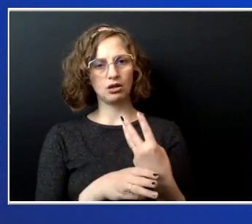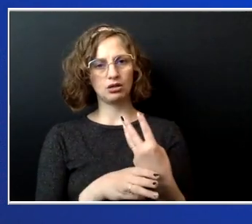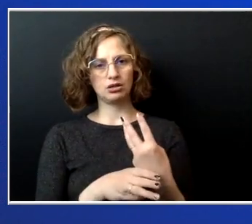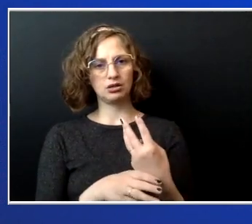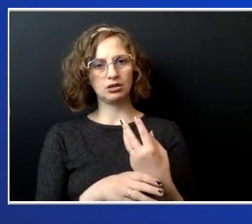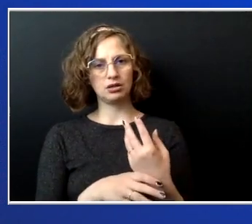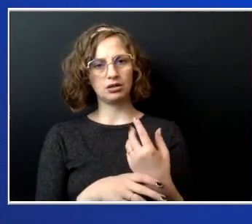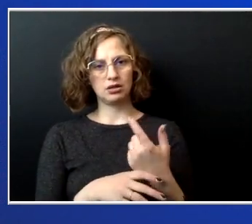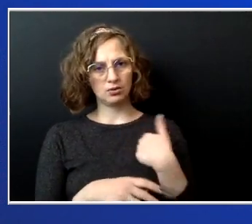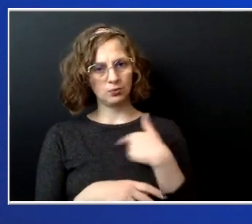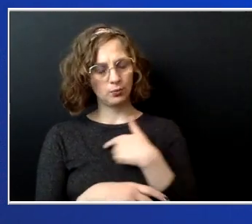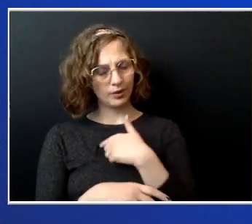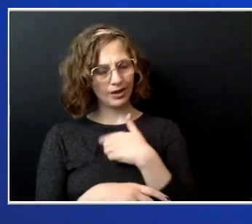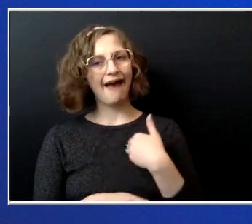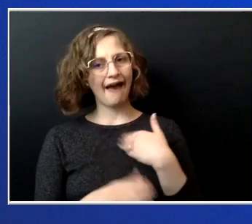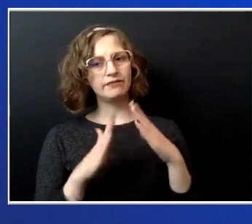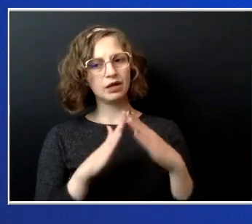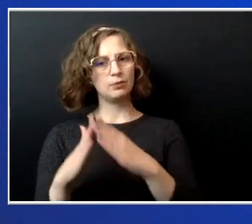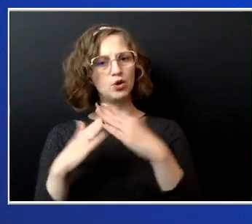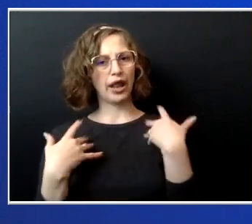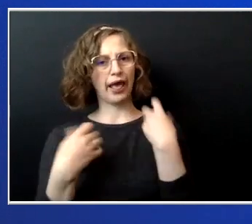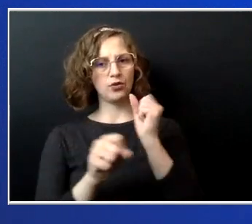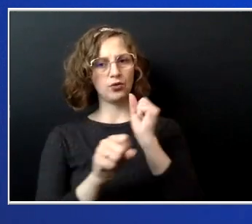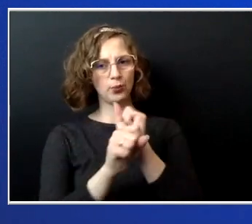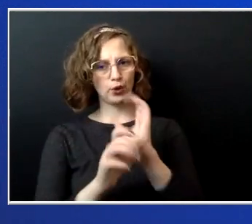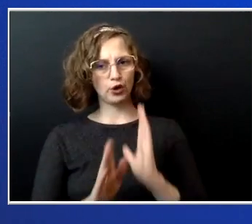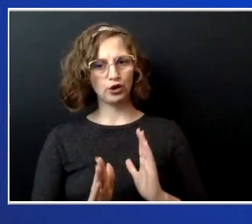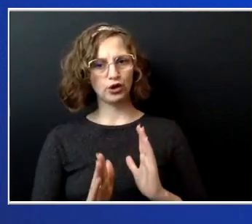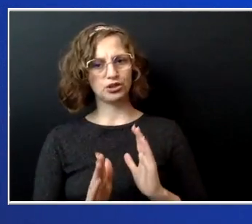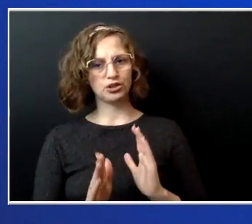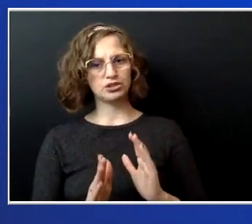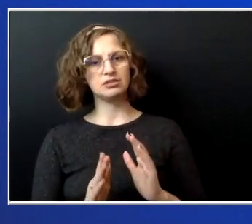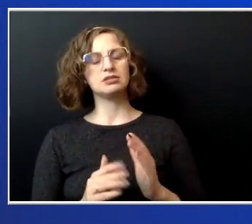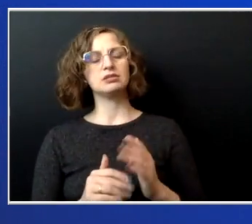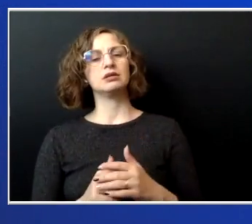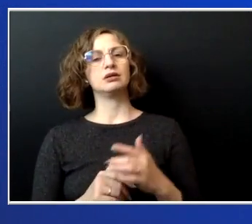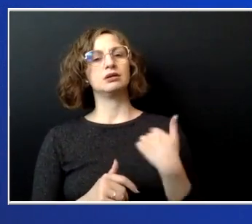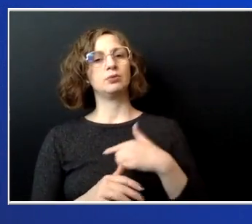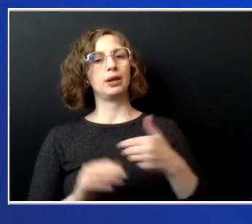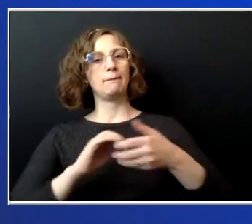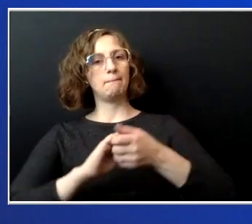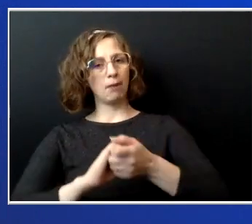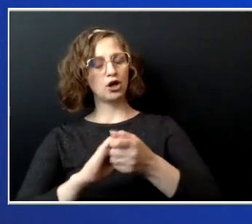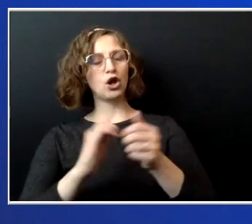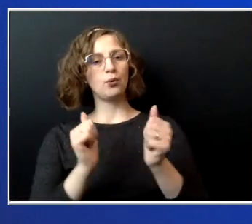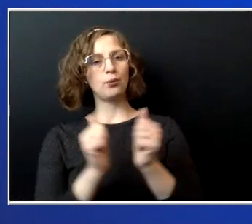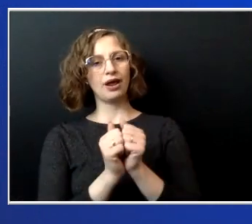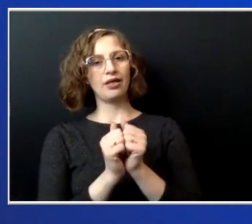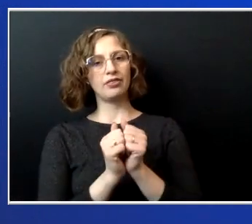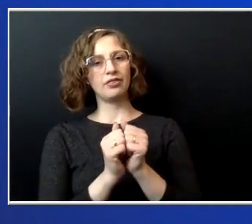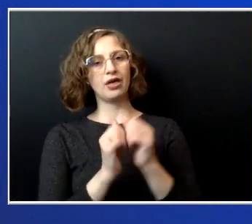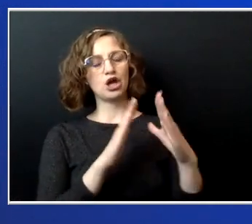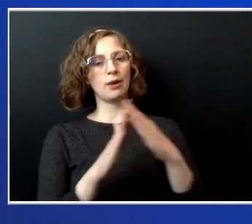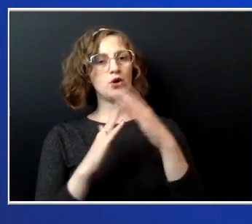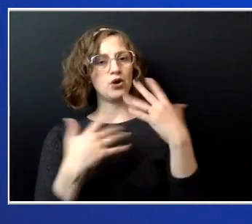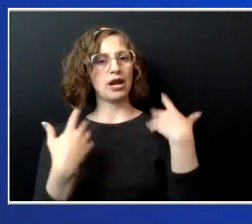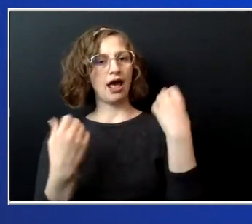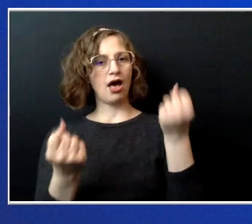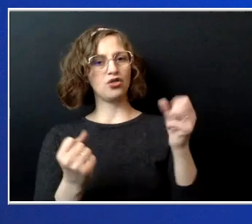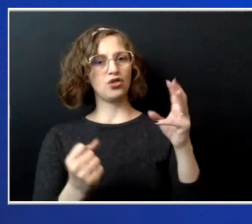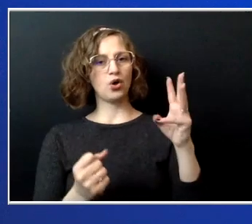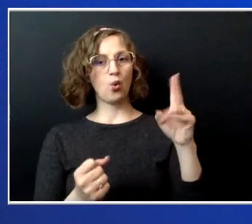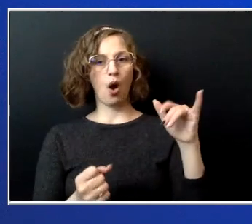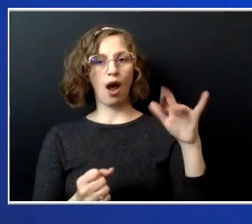workers and that we partner with Community Health Council of Wyandotte County, who provide maternal community